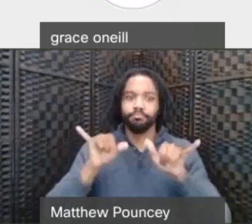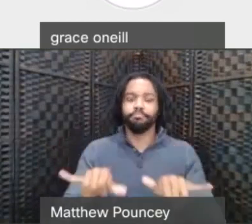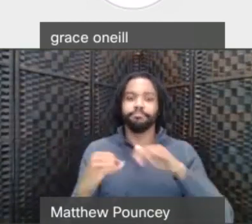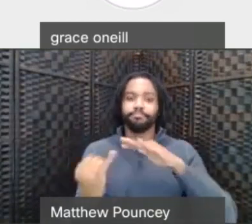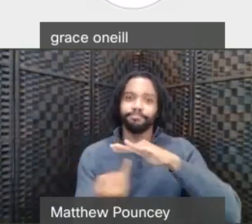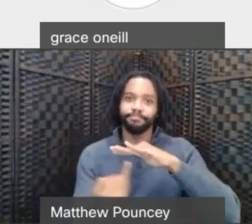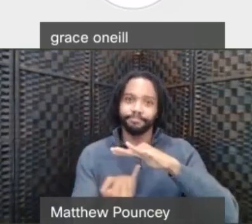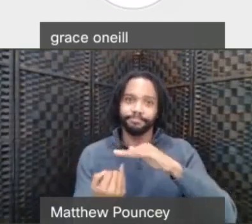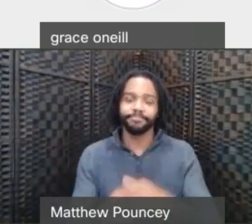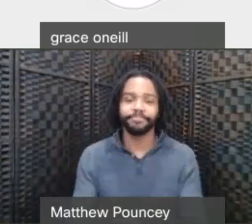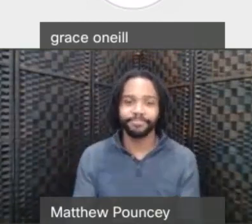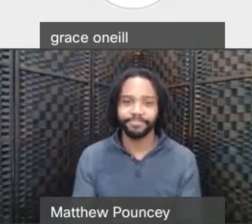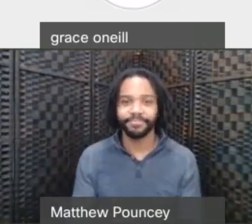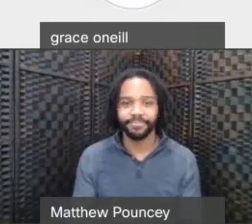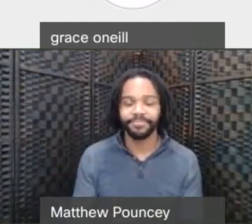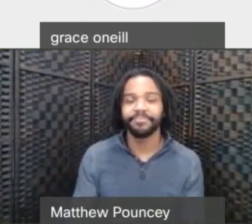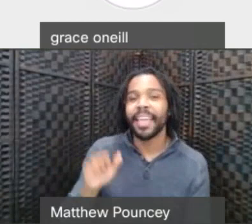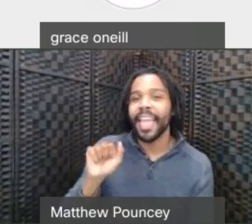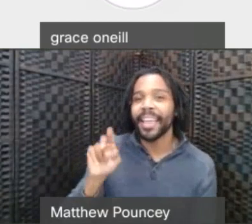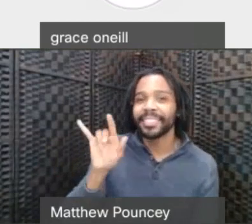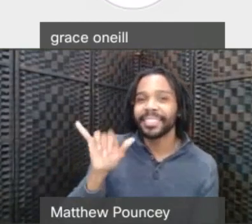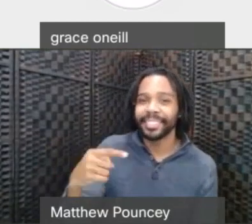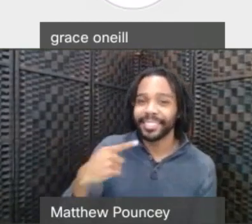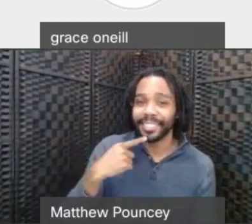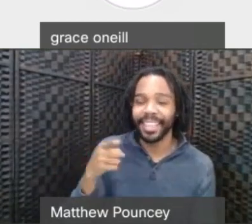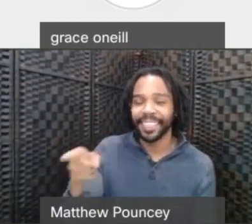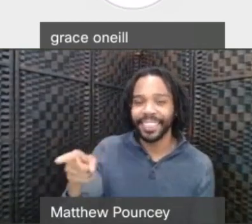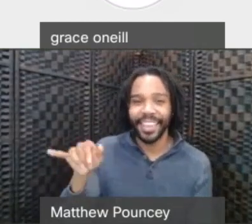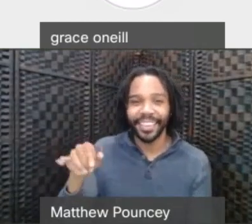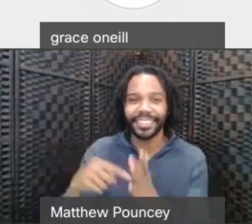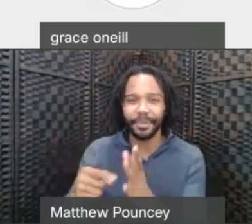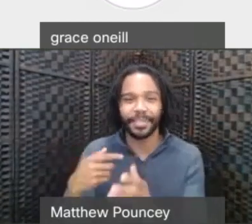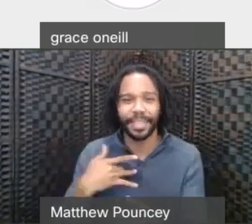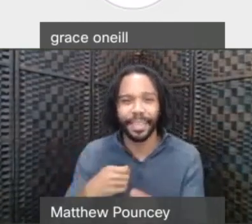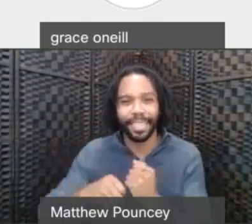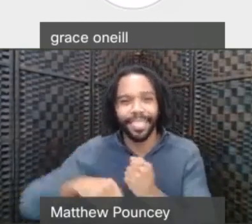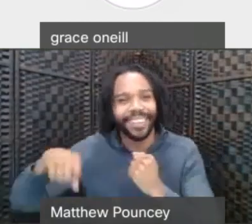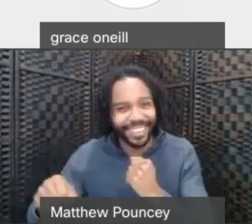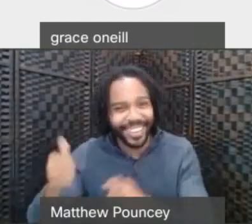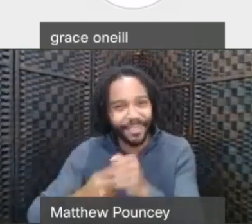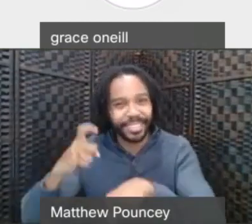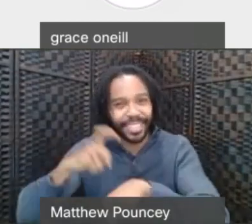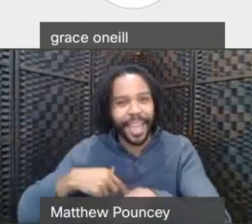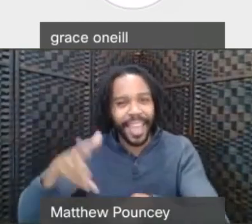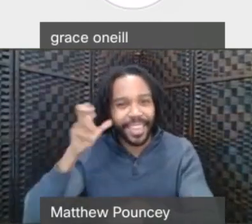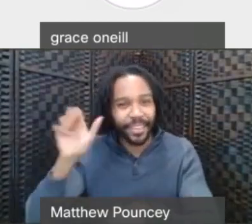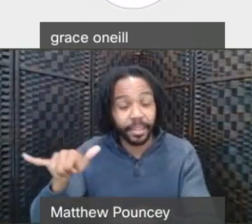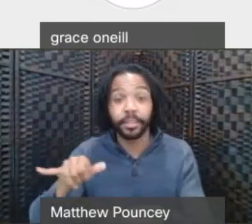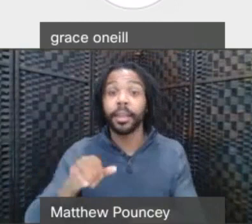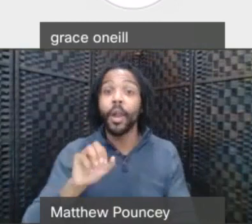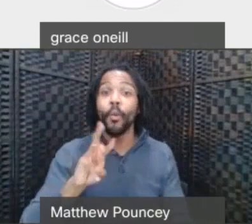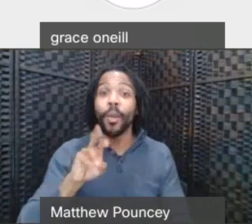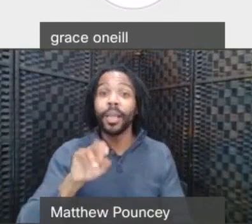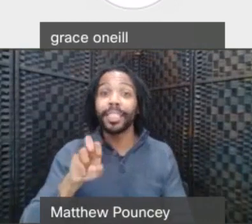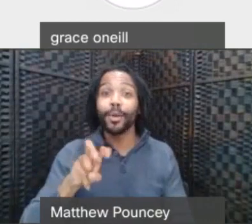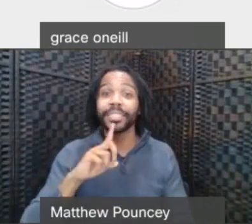The example that feels like it grows just a little bit every time I hear it. But Well, I mean, for effect, I want to make sure people appreciate